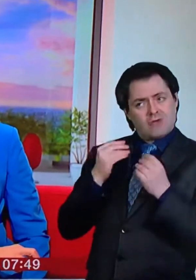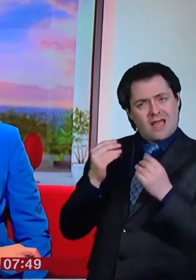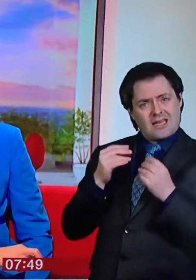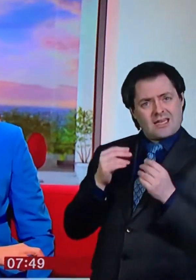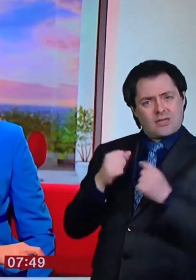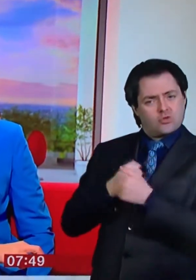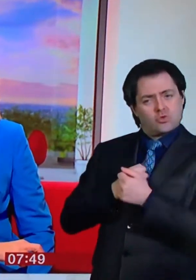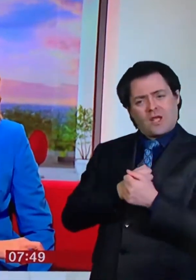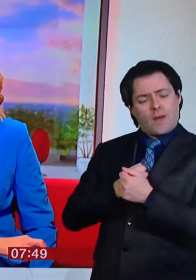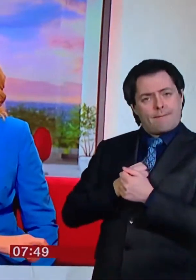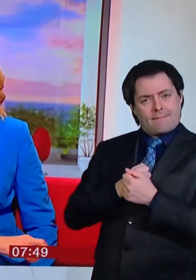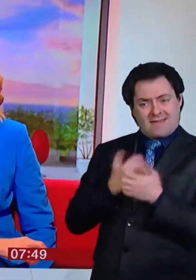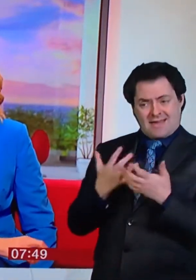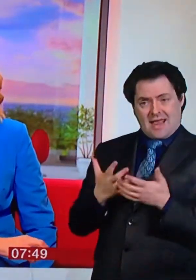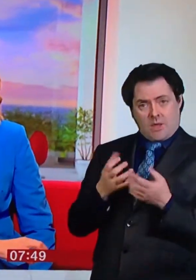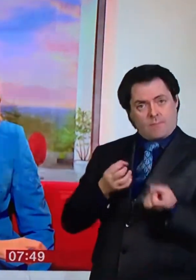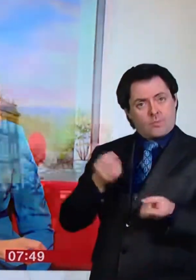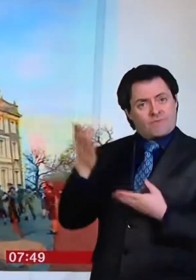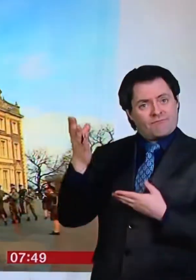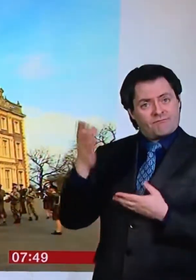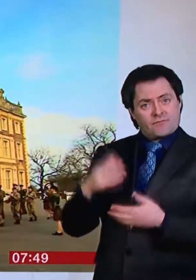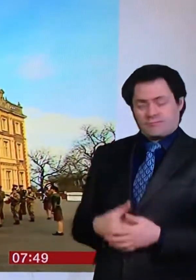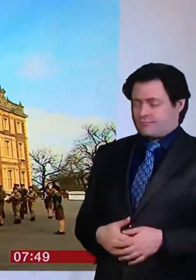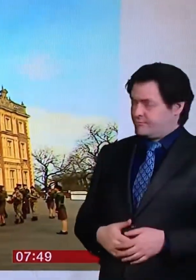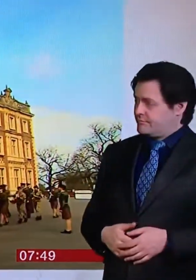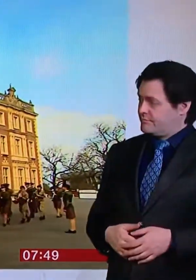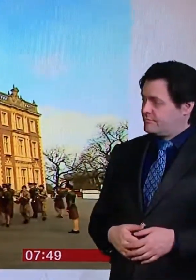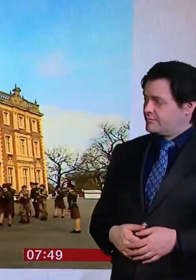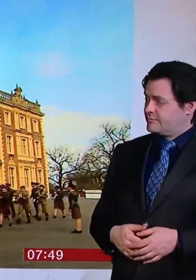Tim Muffet has been finding out.